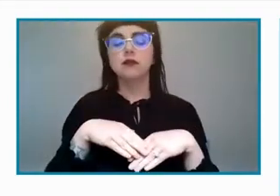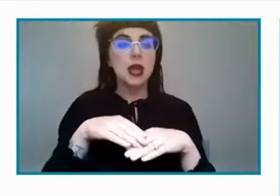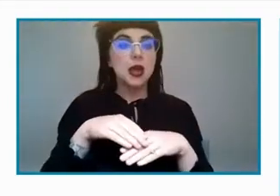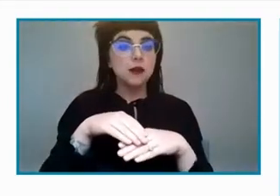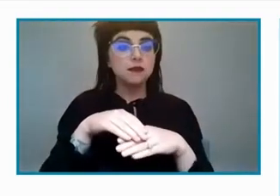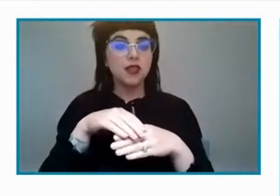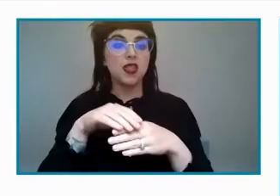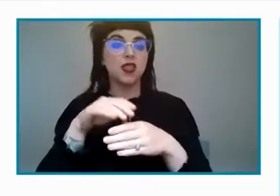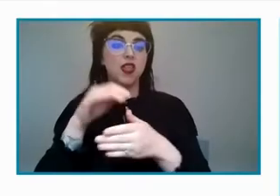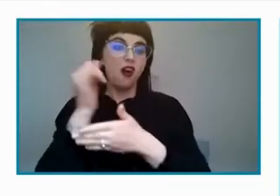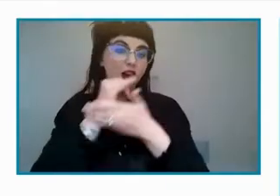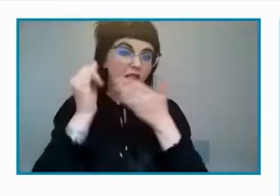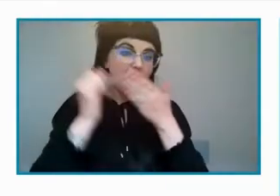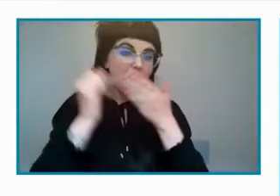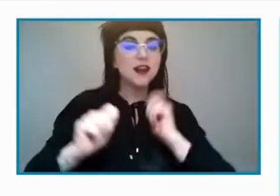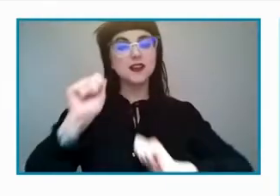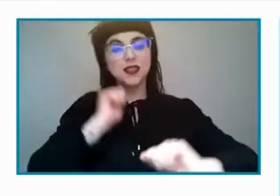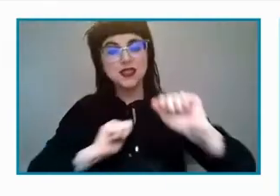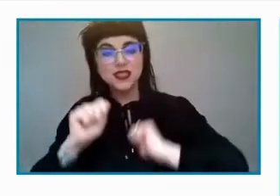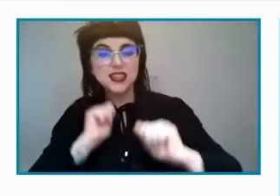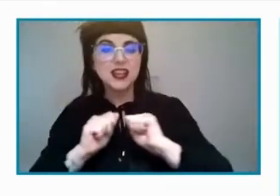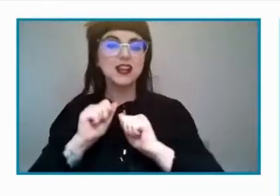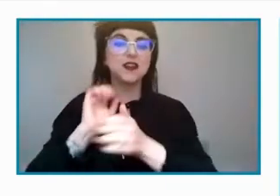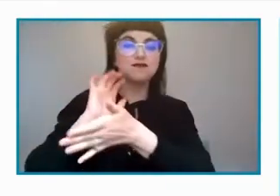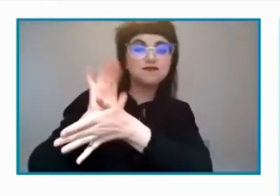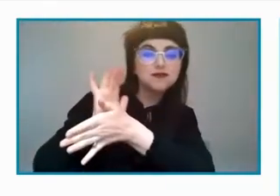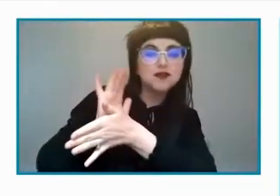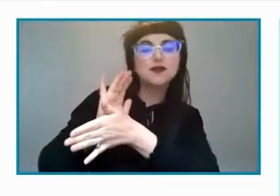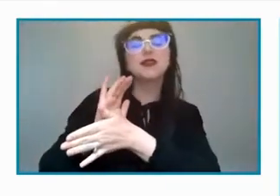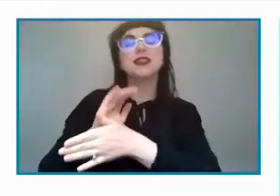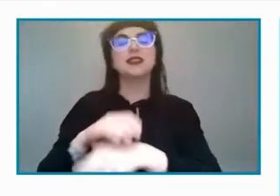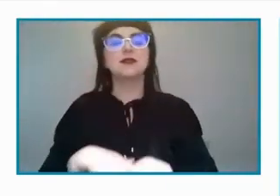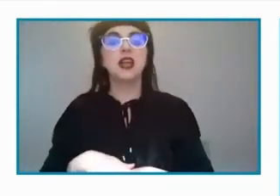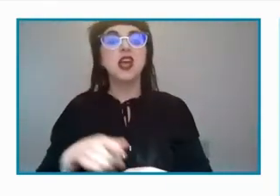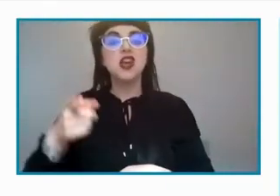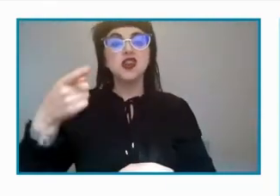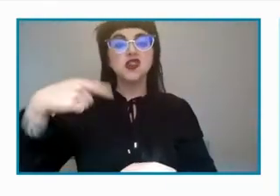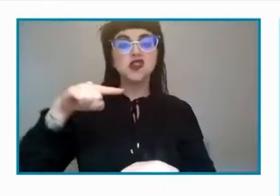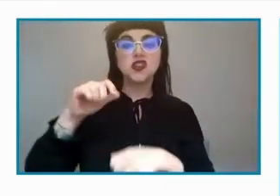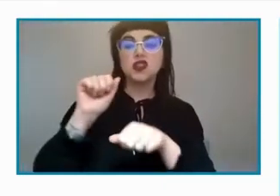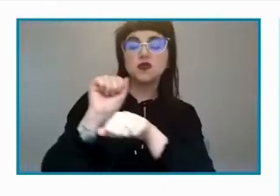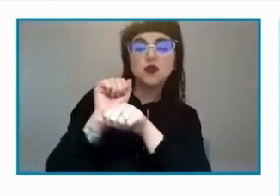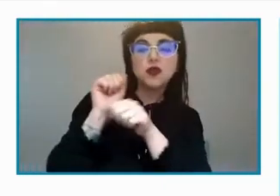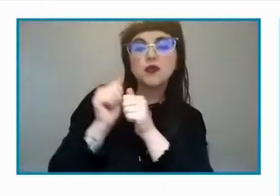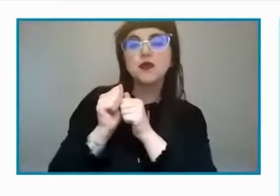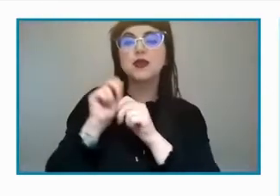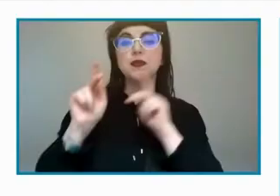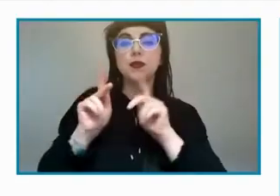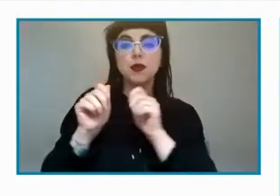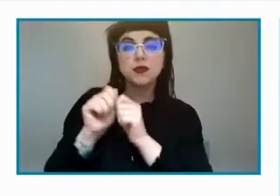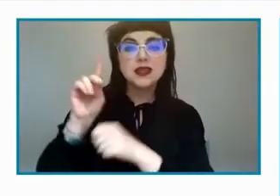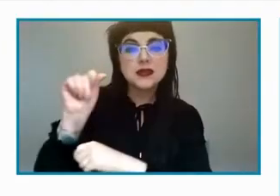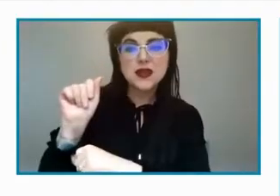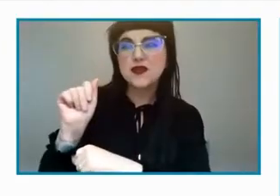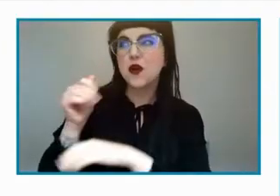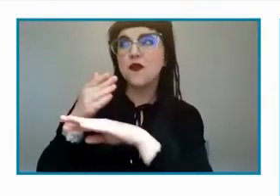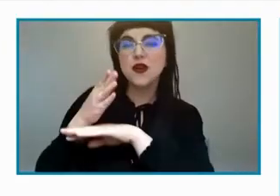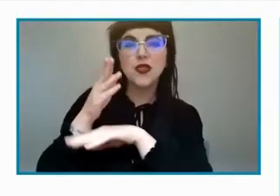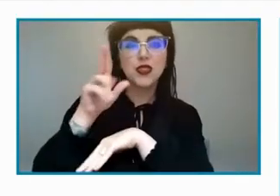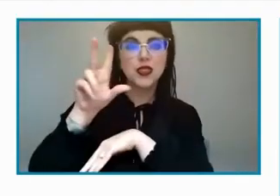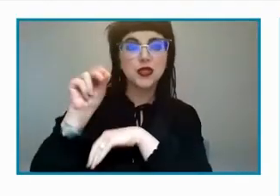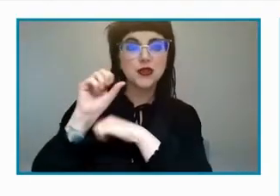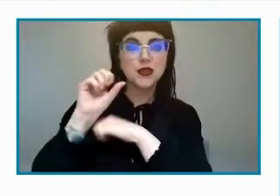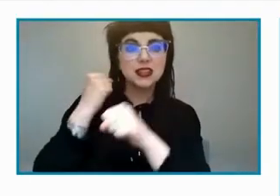artist, and administrator. She's worked alongside people with disabilities for over 30 years. In her role as Executive